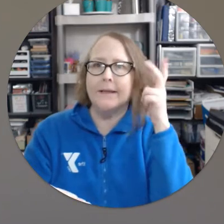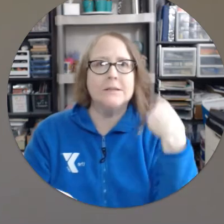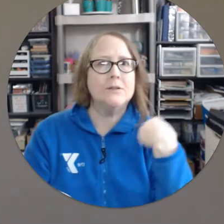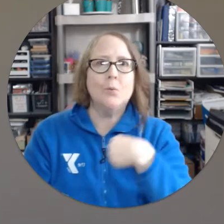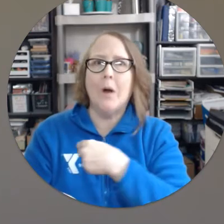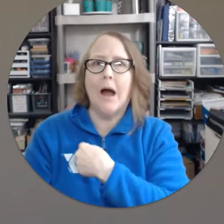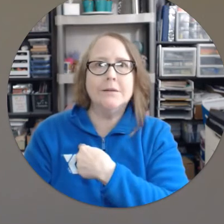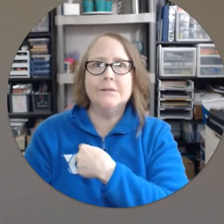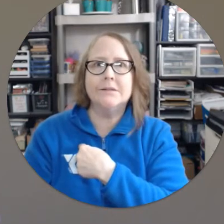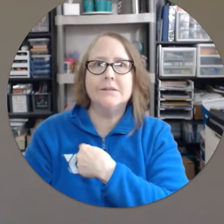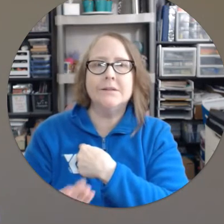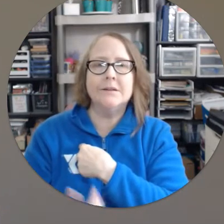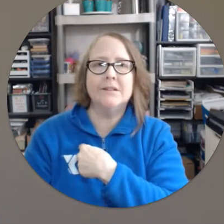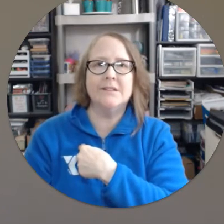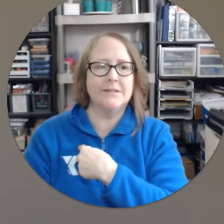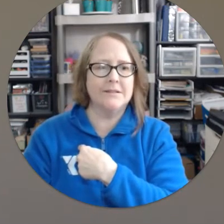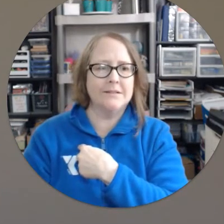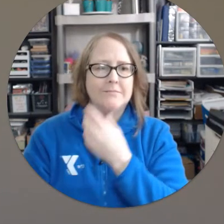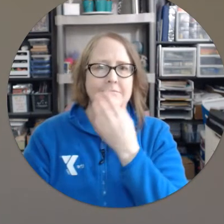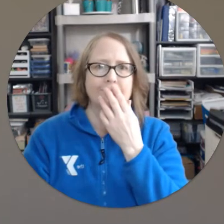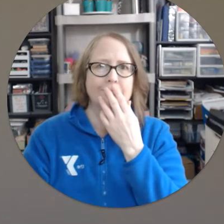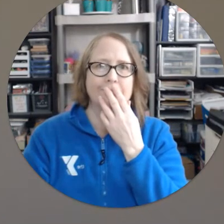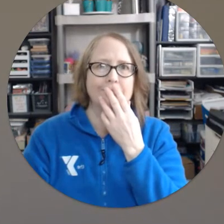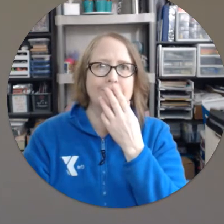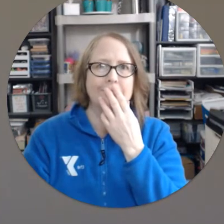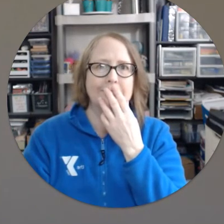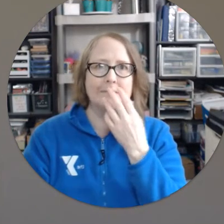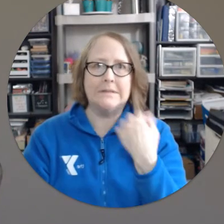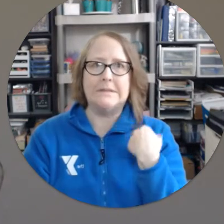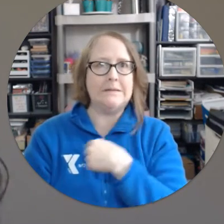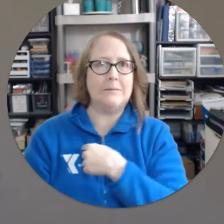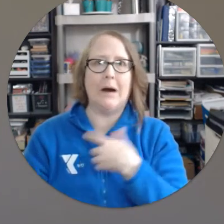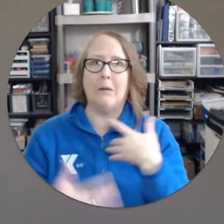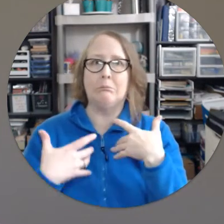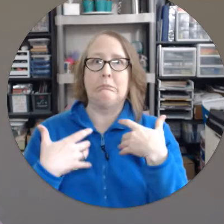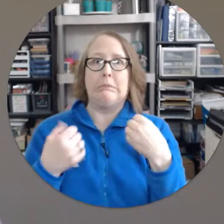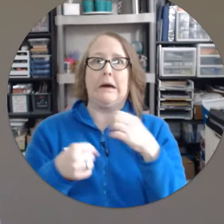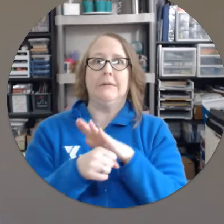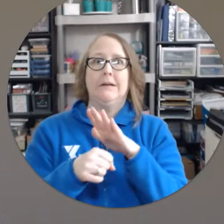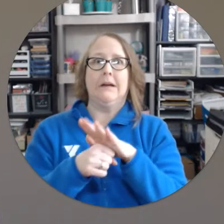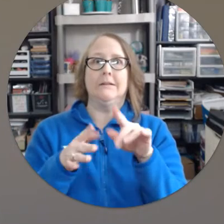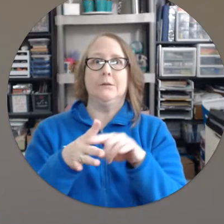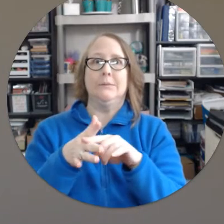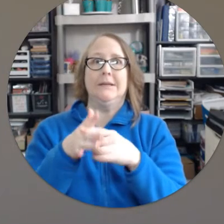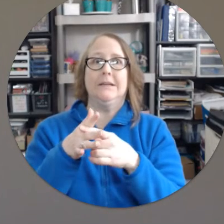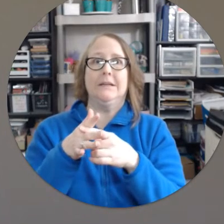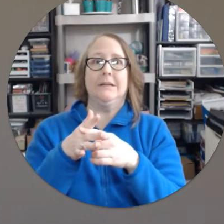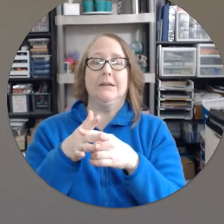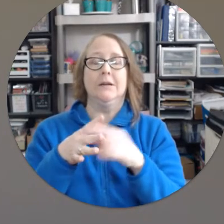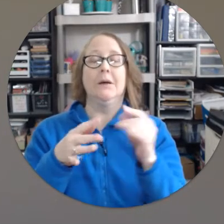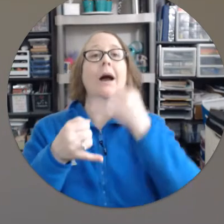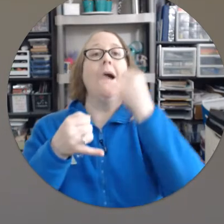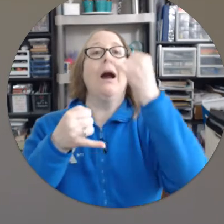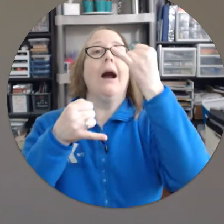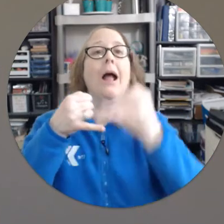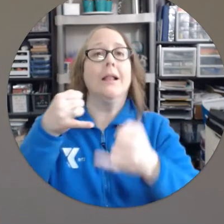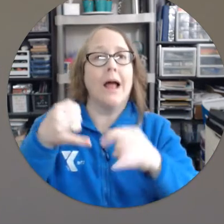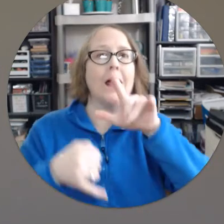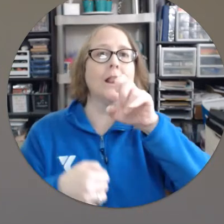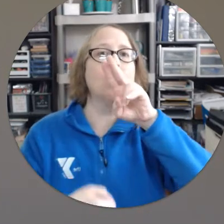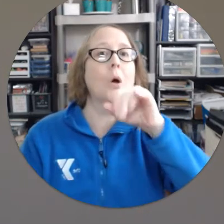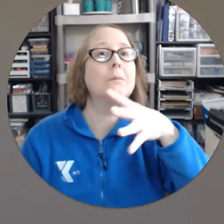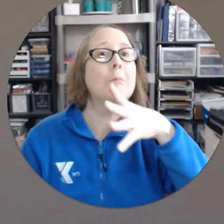And we didn't see how we could be brave enough to begin. At last, Leora's mother pulled us